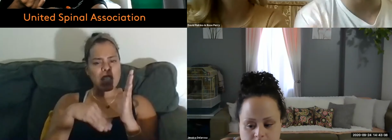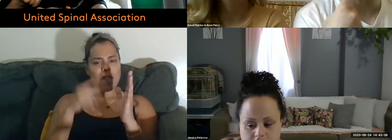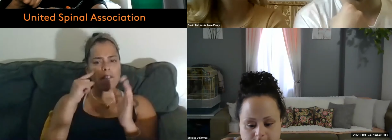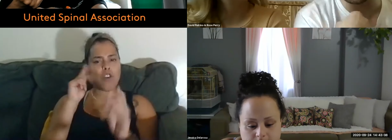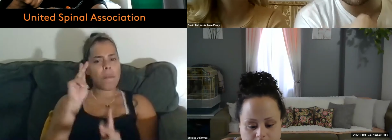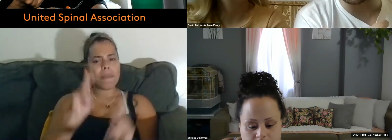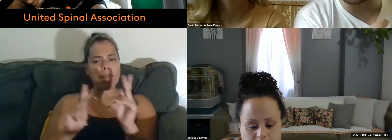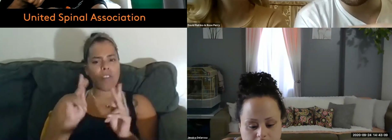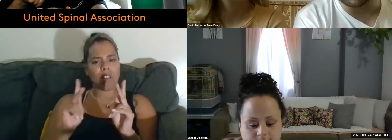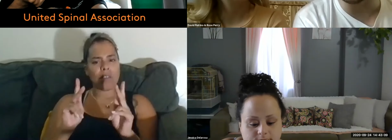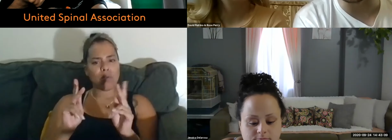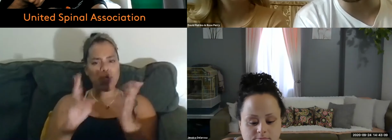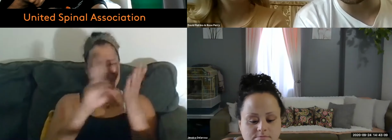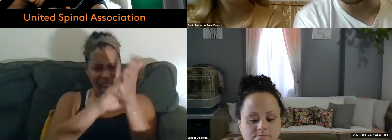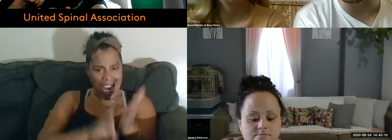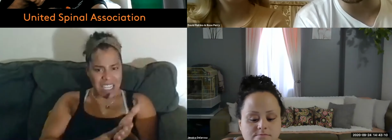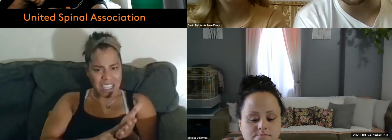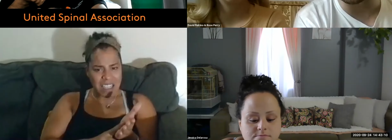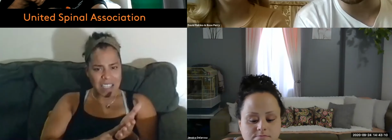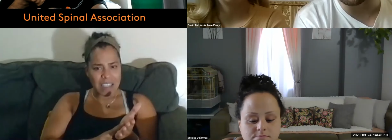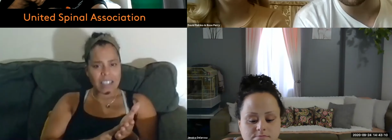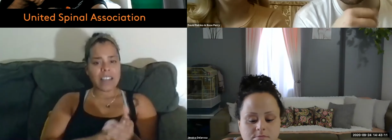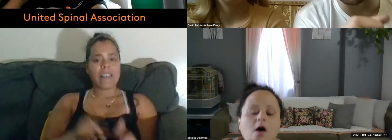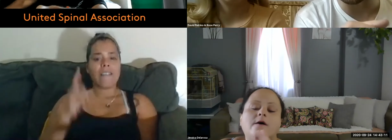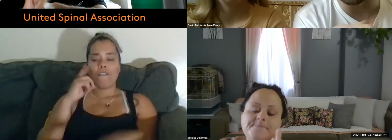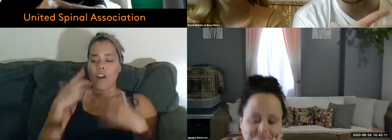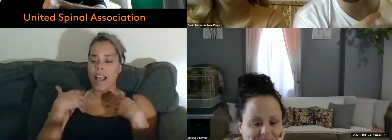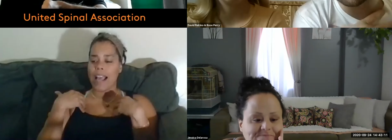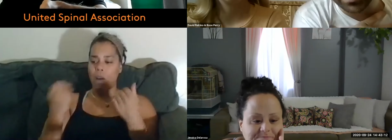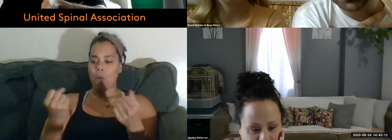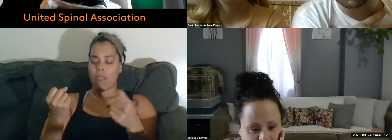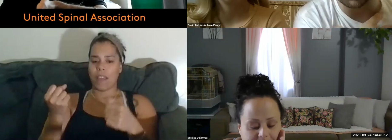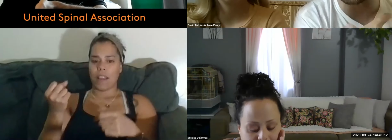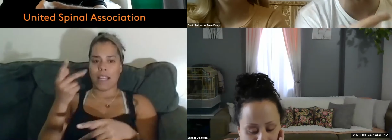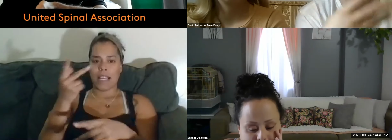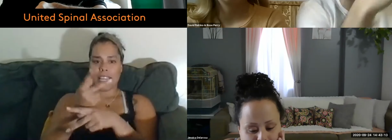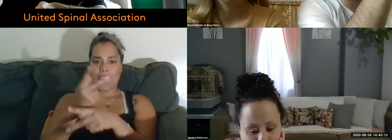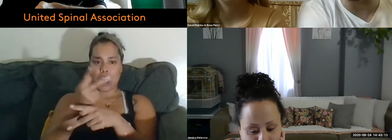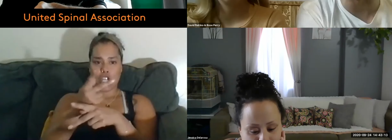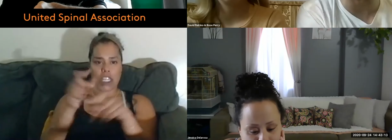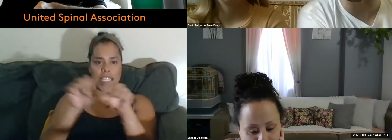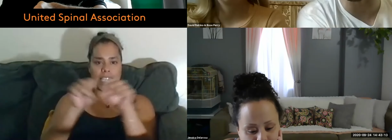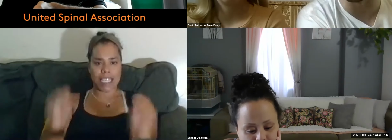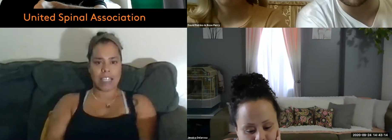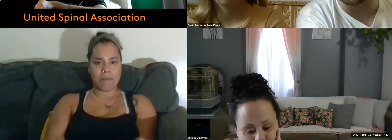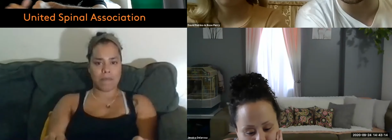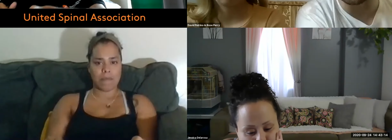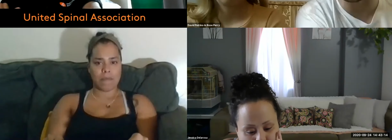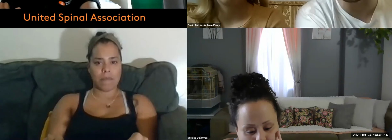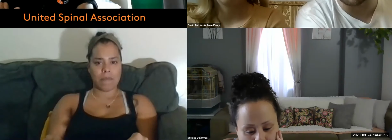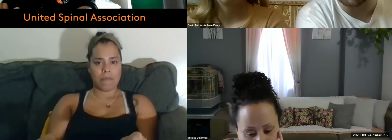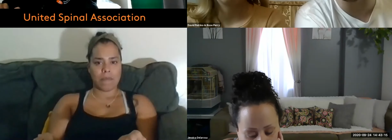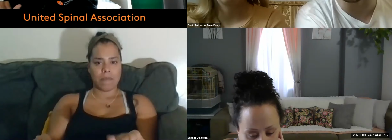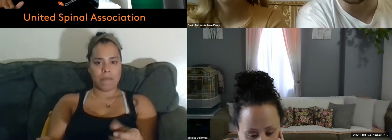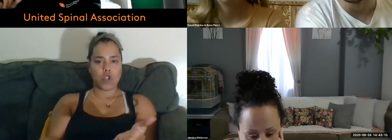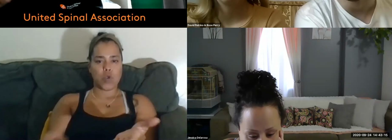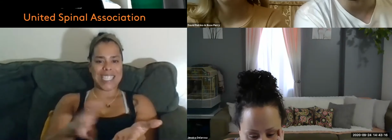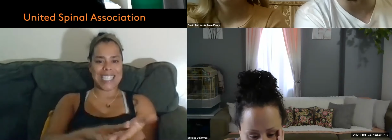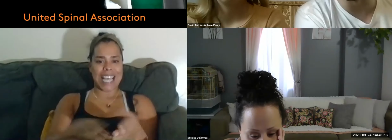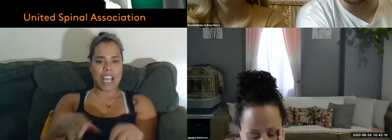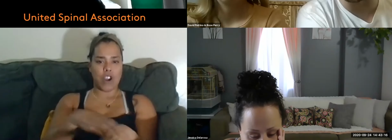petition for healthcare systems to sign on? So healthcare systems. Yeah. So as the director of rehab innovation, I signed